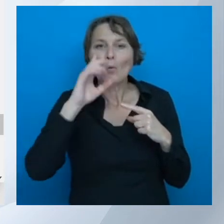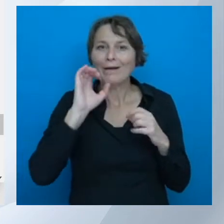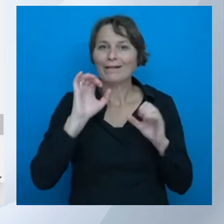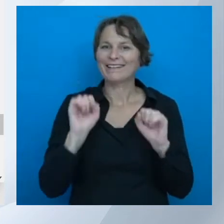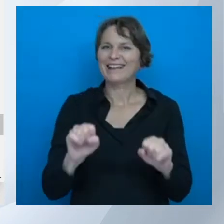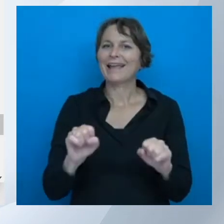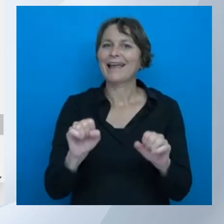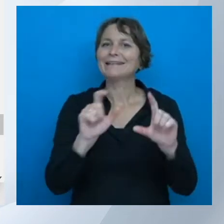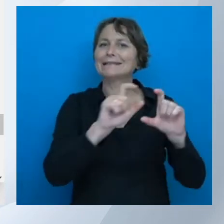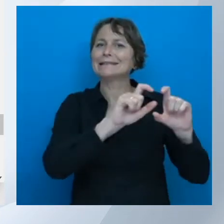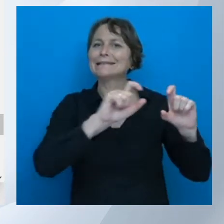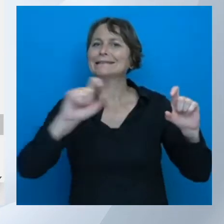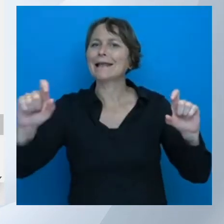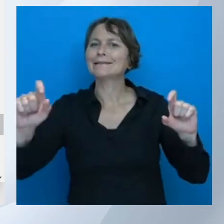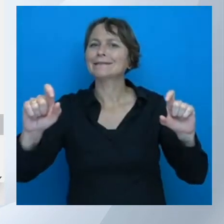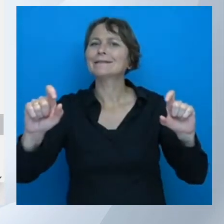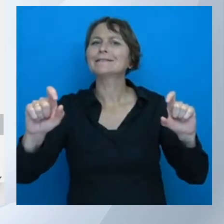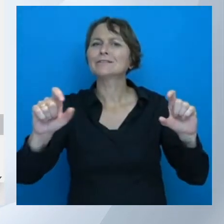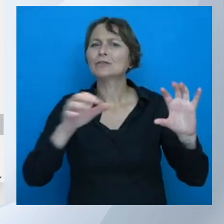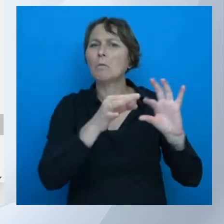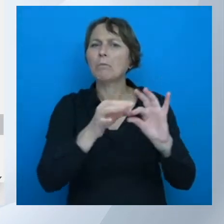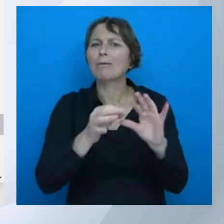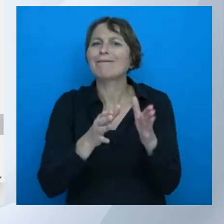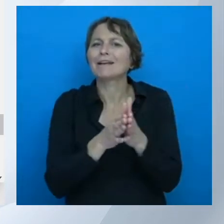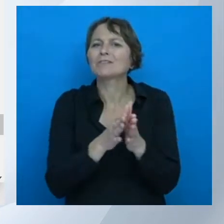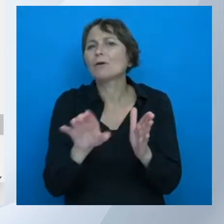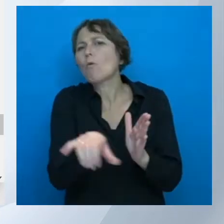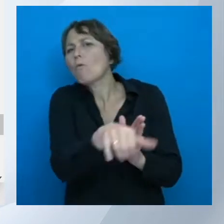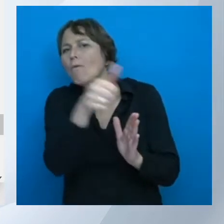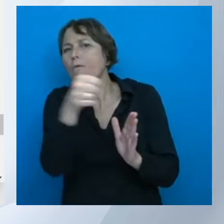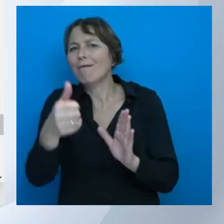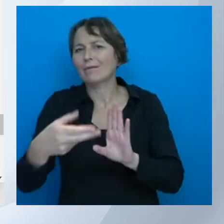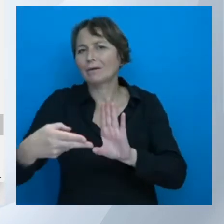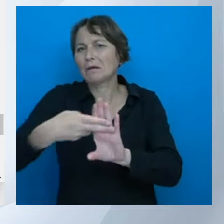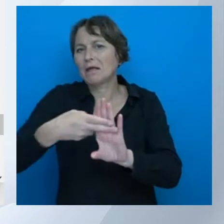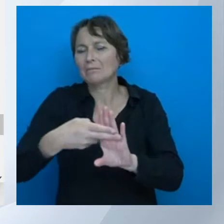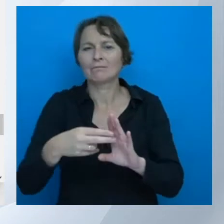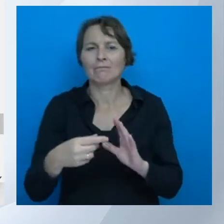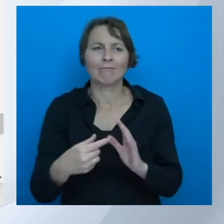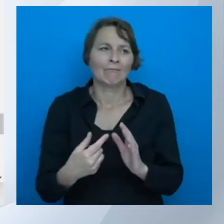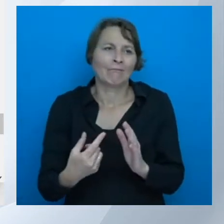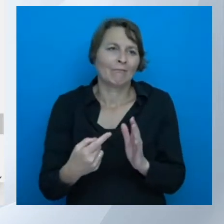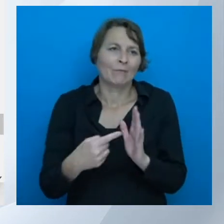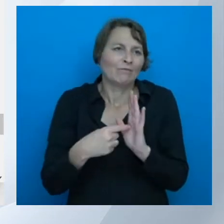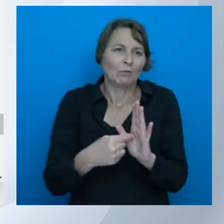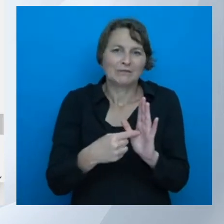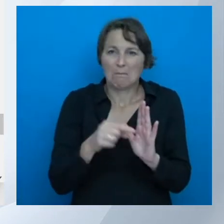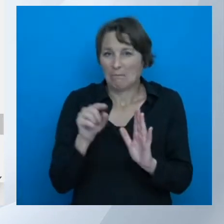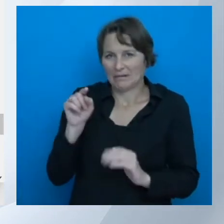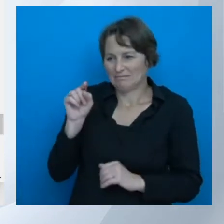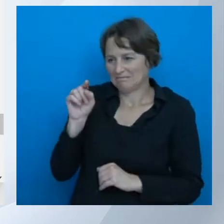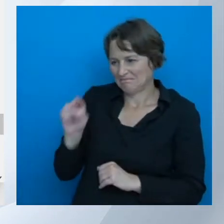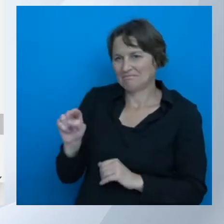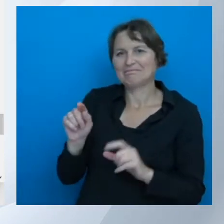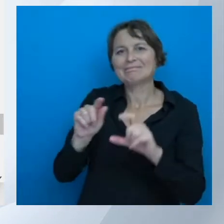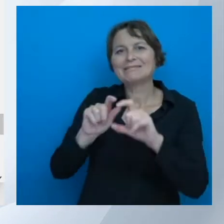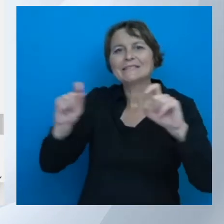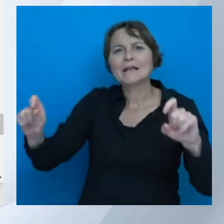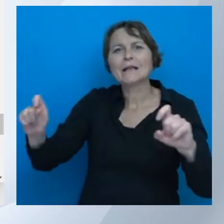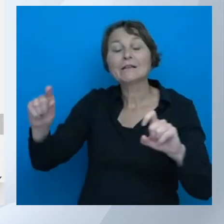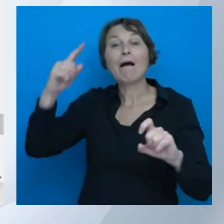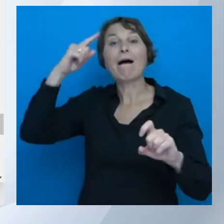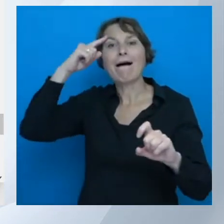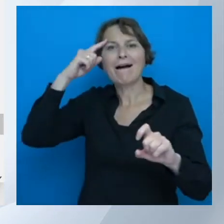another label as well. So it will show us whether, for example, that sentence could be predicted as a